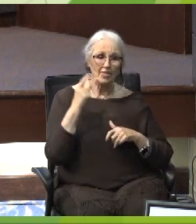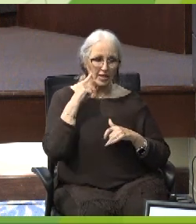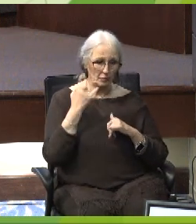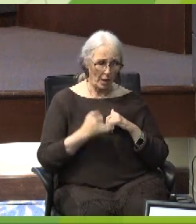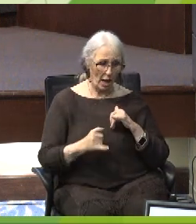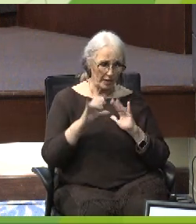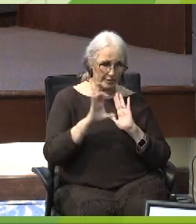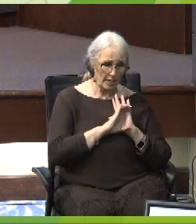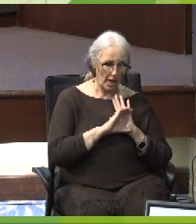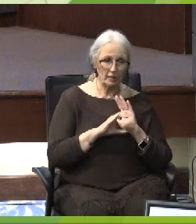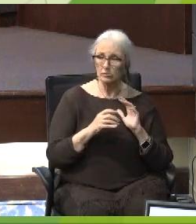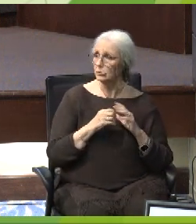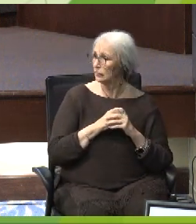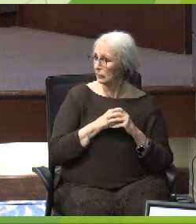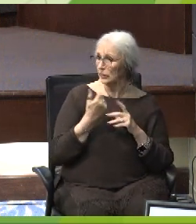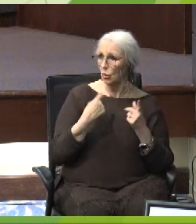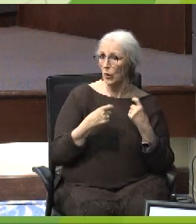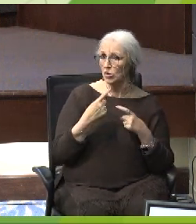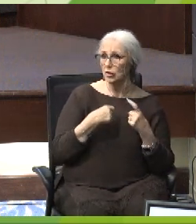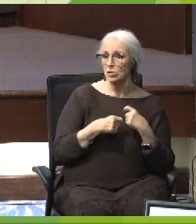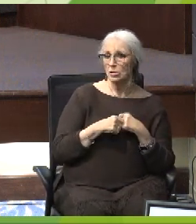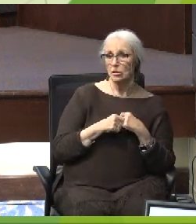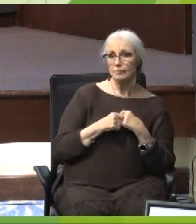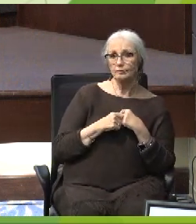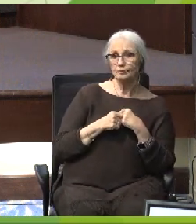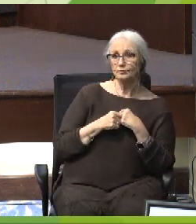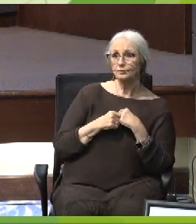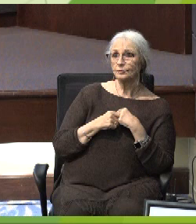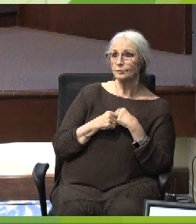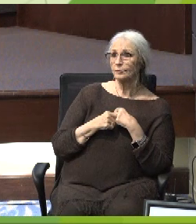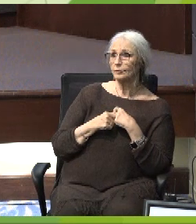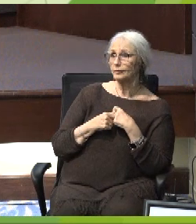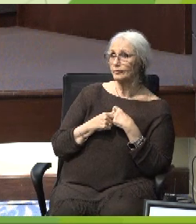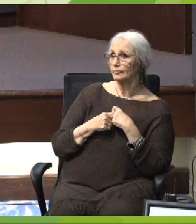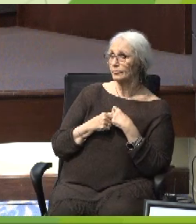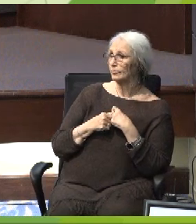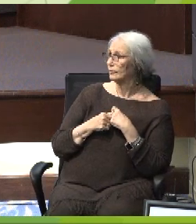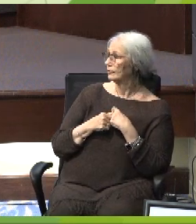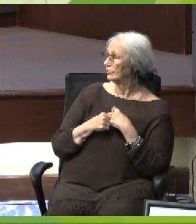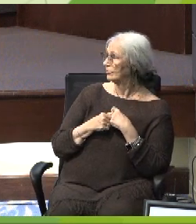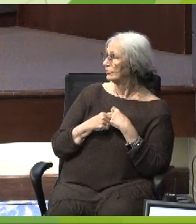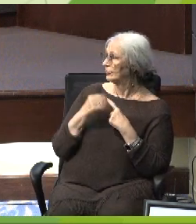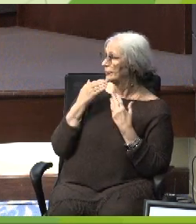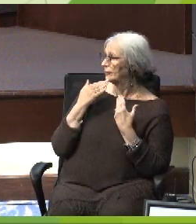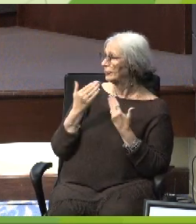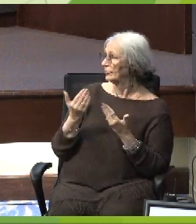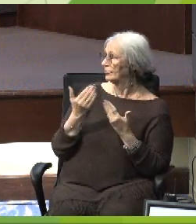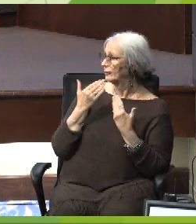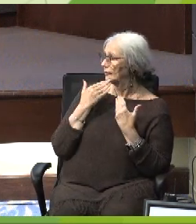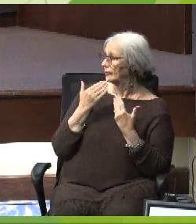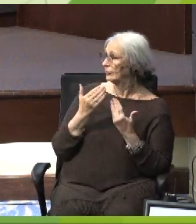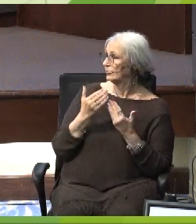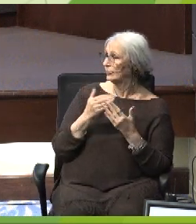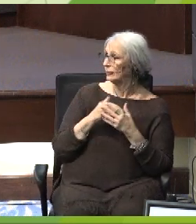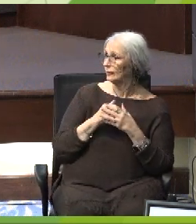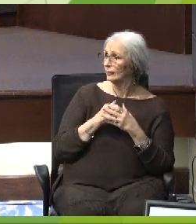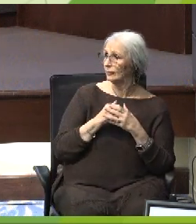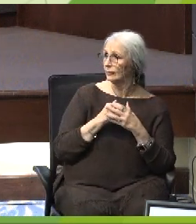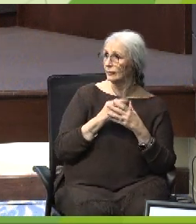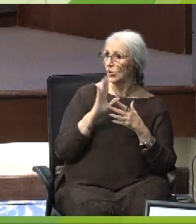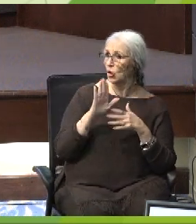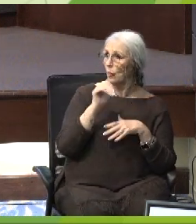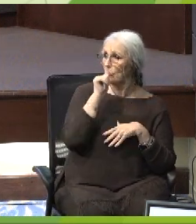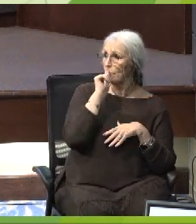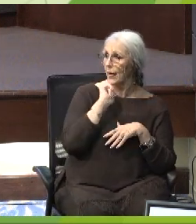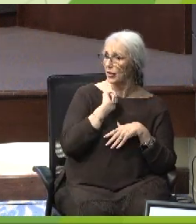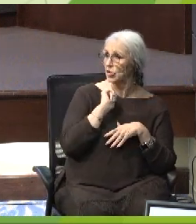slide. If there's any questions from you all? Thank you for, one, your patience